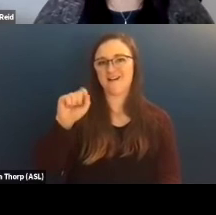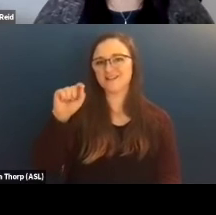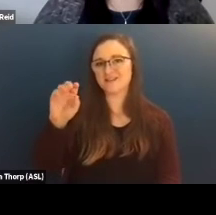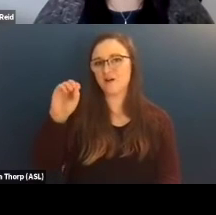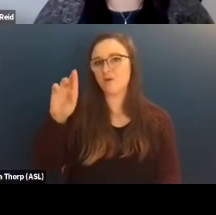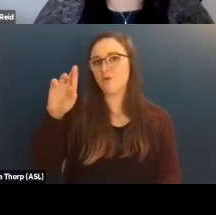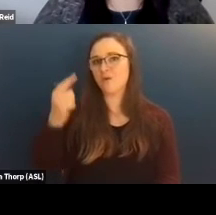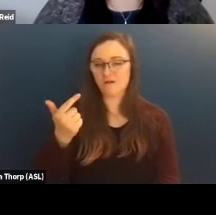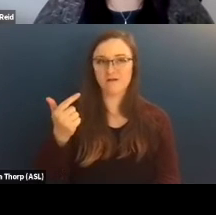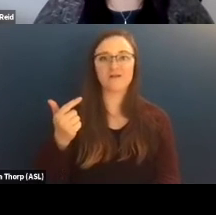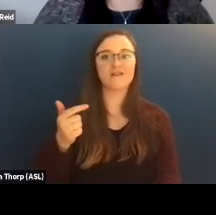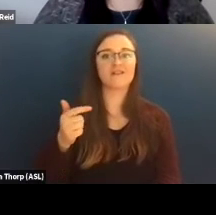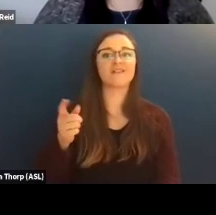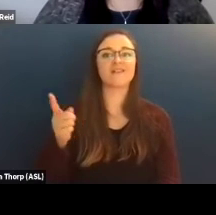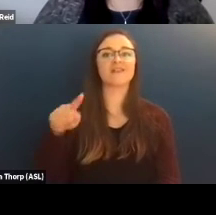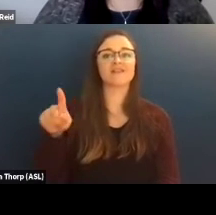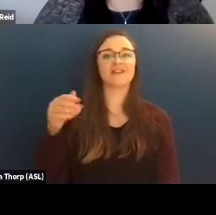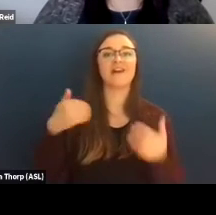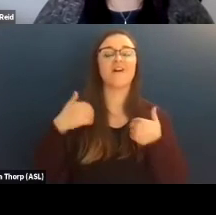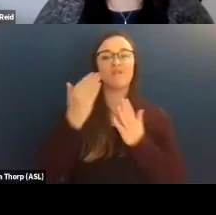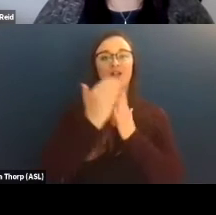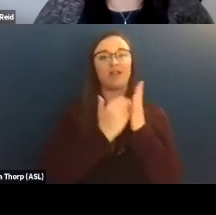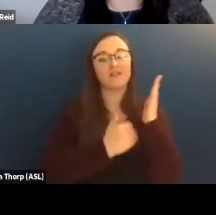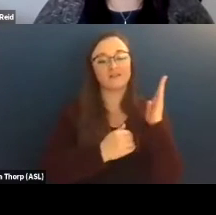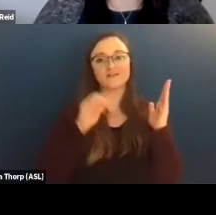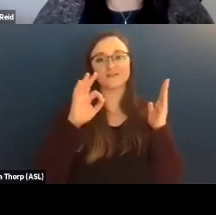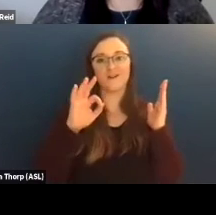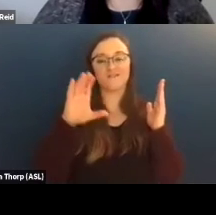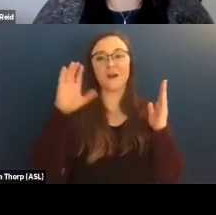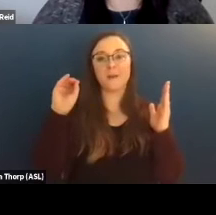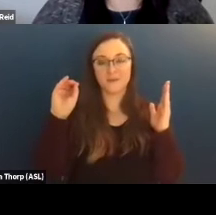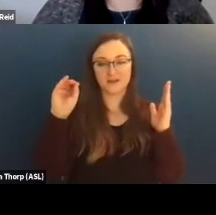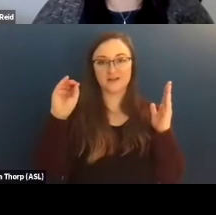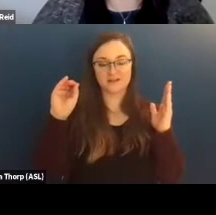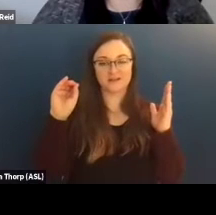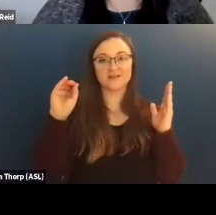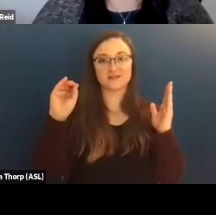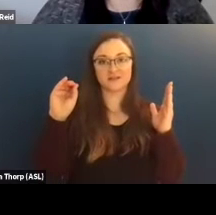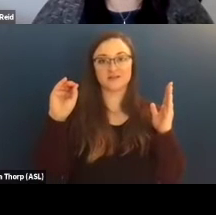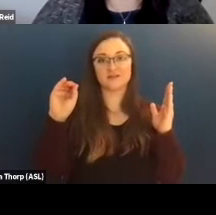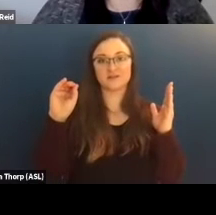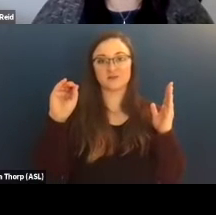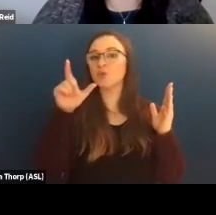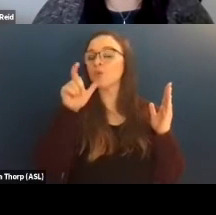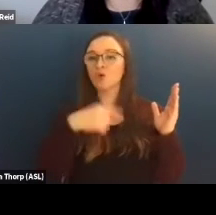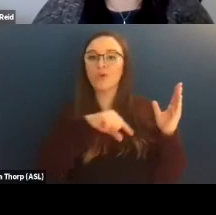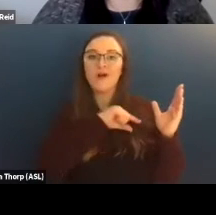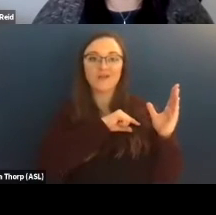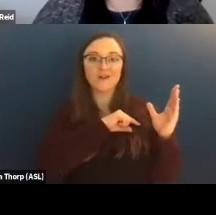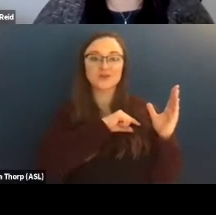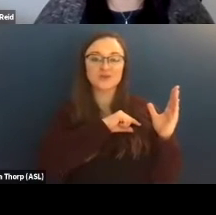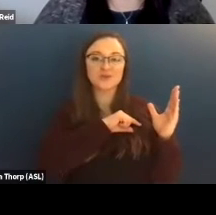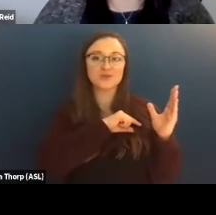chat. That's they have a list of companies that are qualified to do